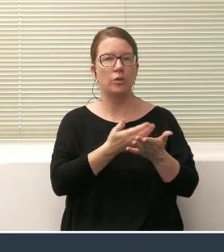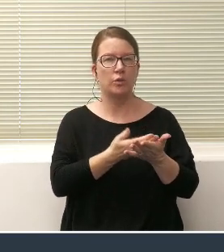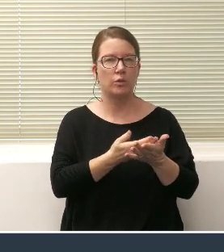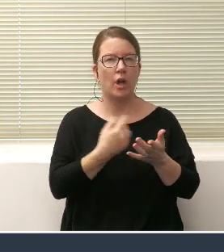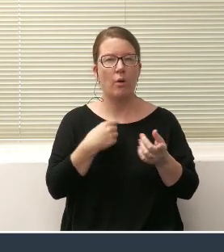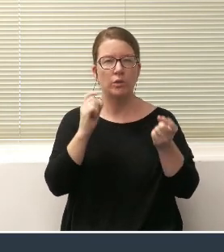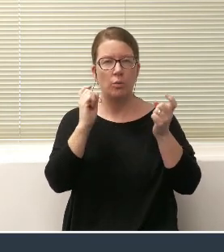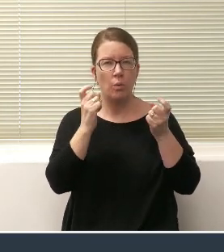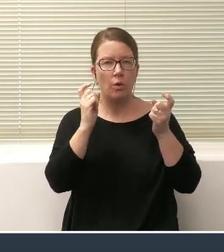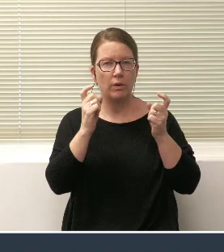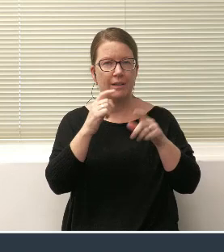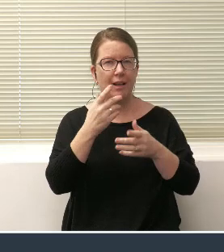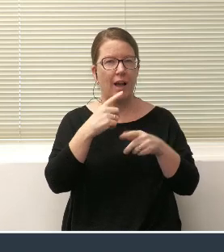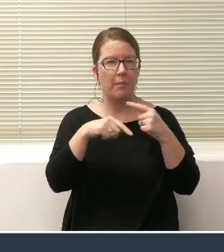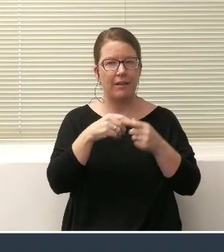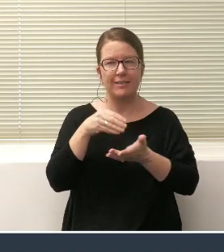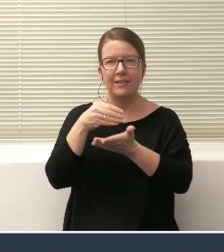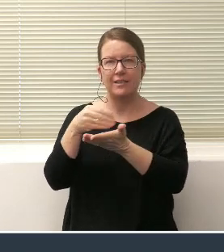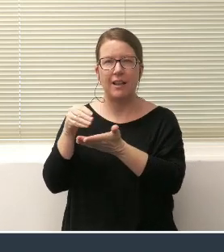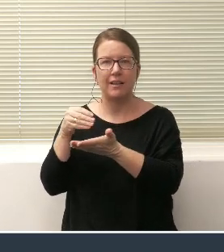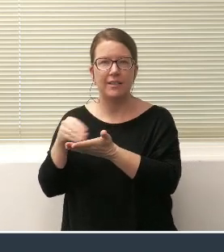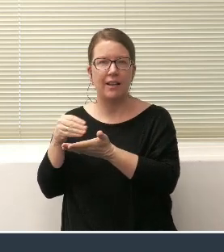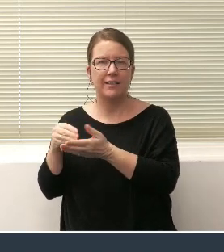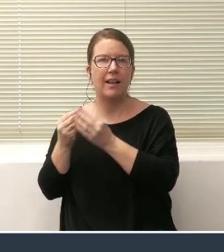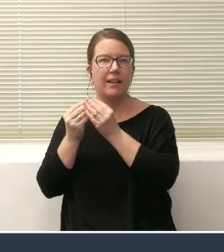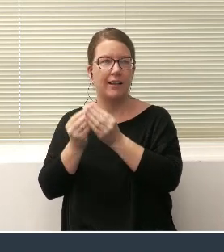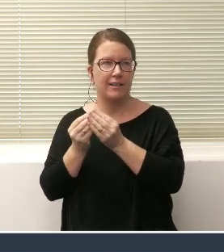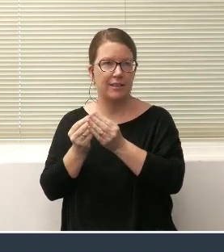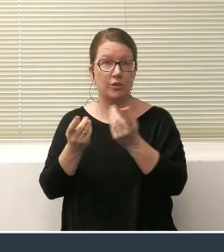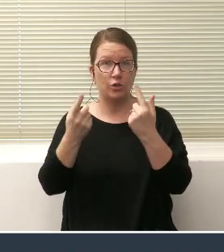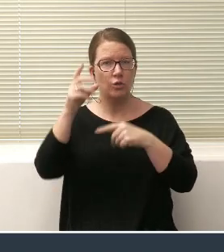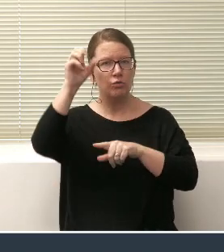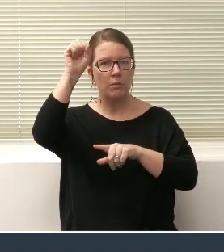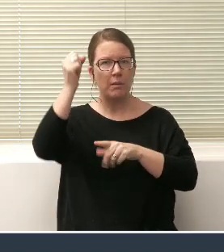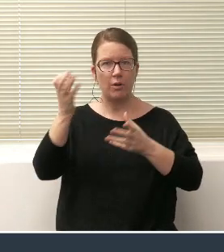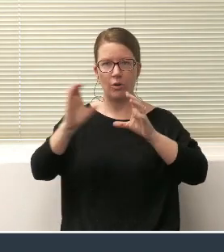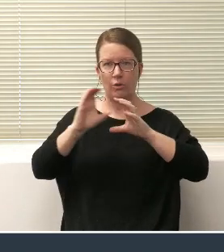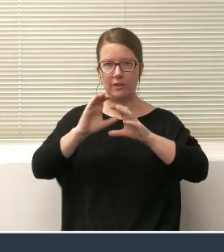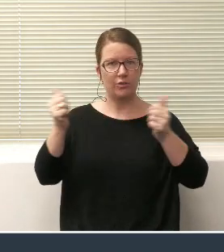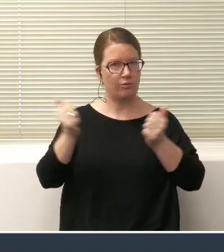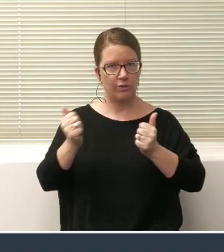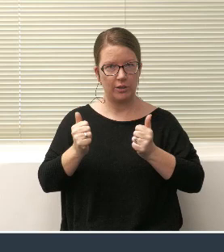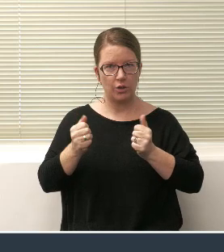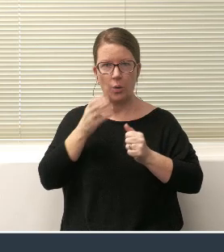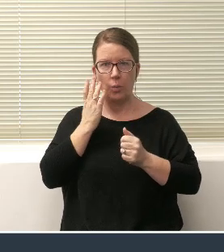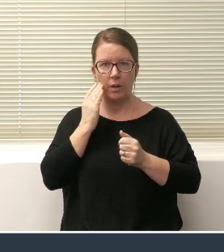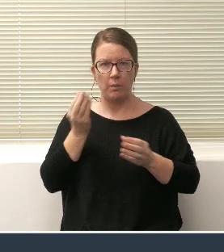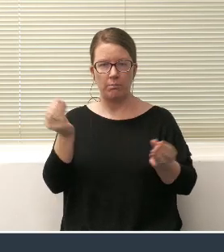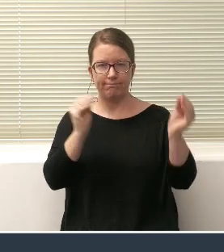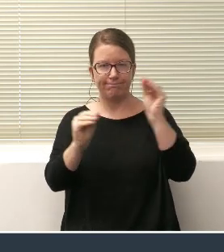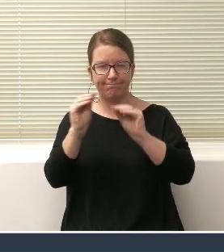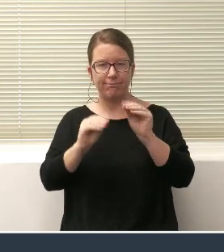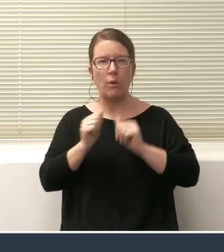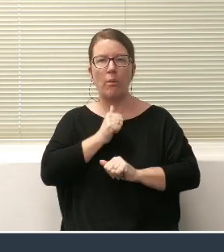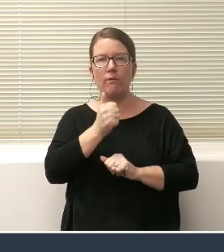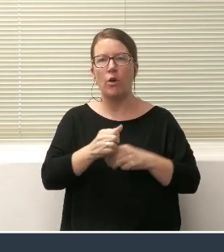really concerned around us selling off any of the assets. And you remember we had this conversation when we were putting together our preferred